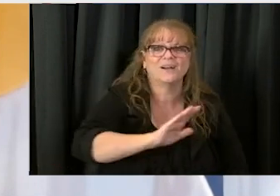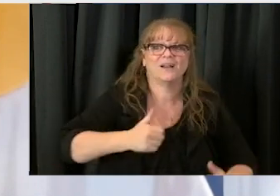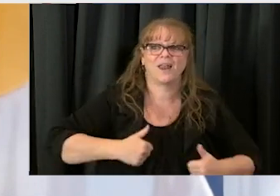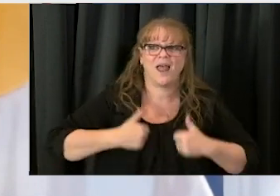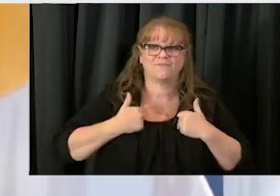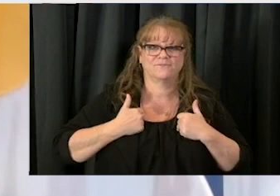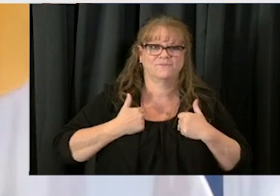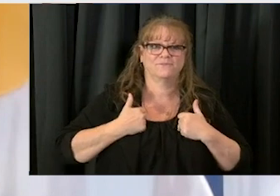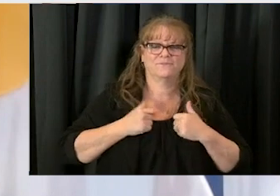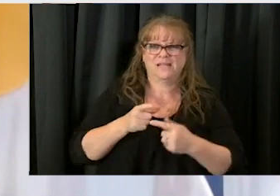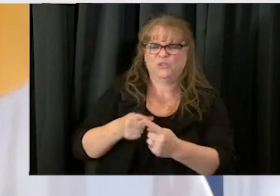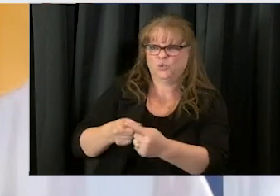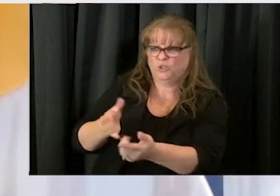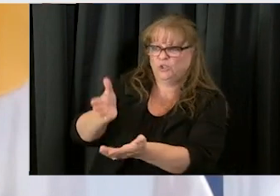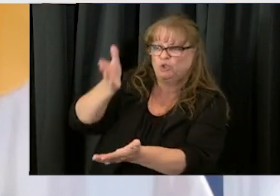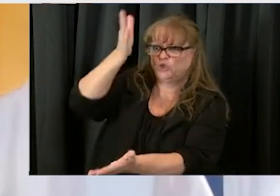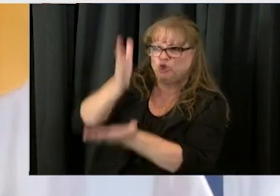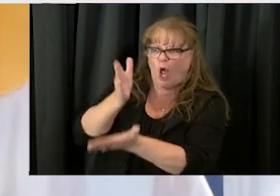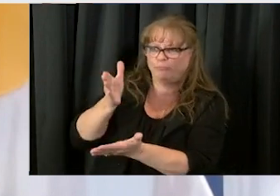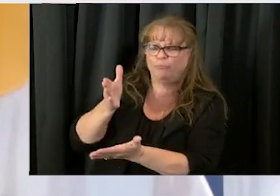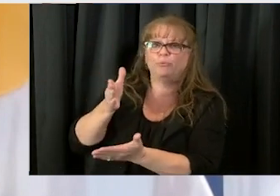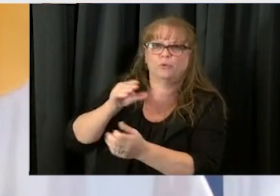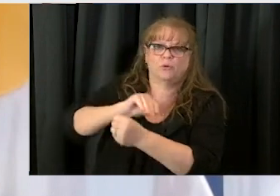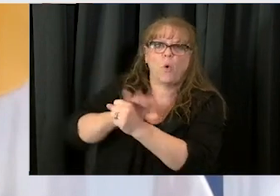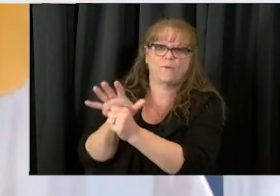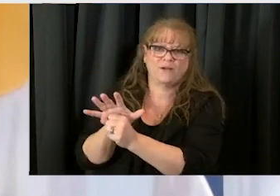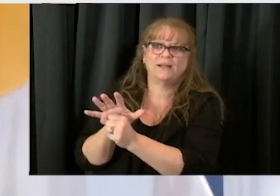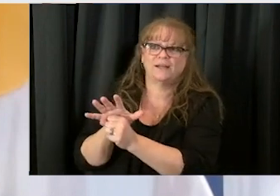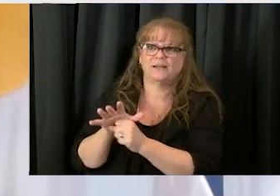of hospitalization and death.